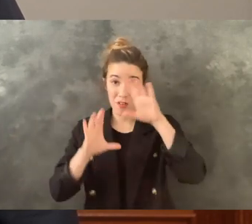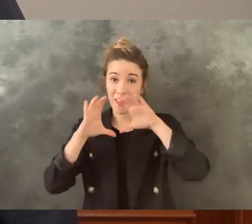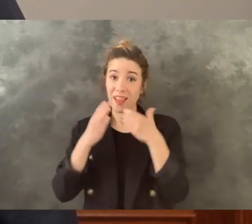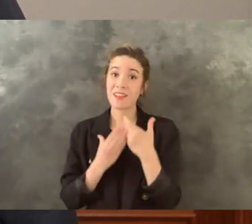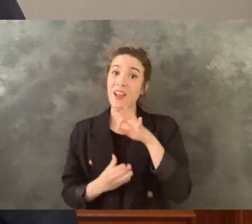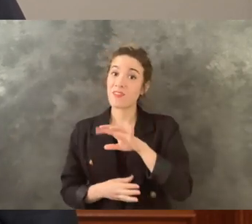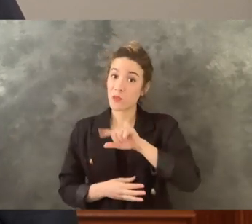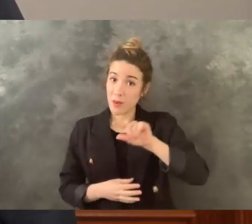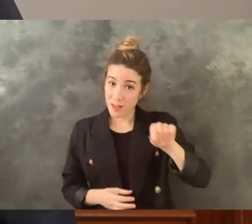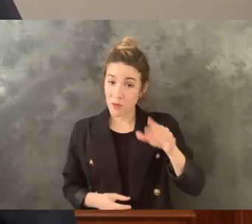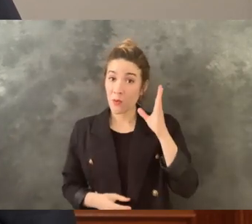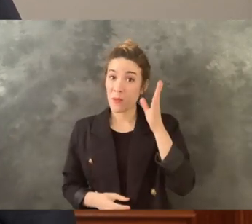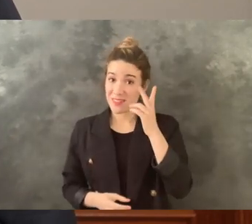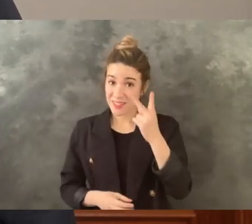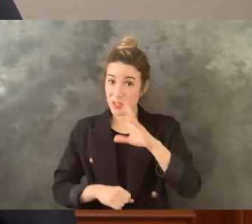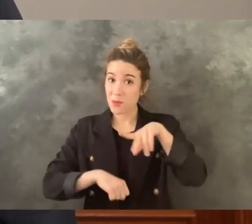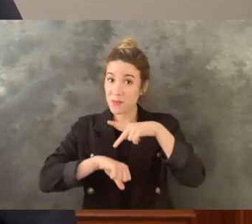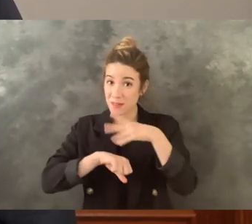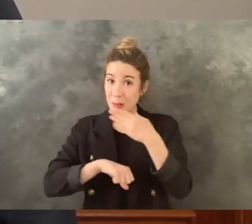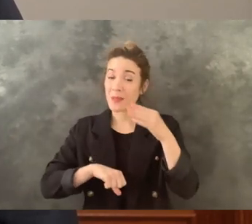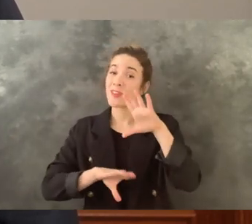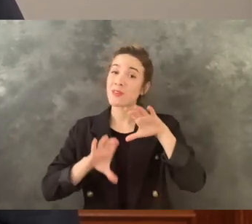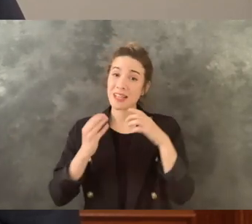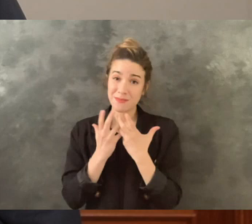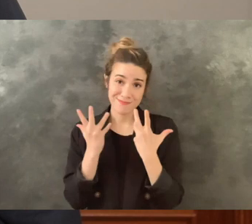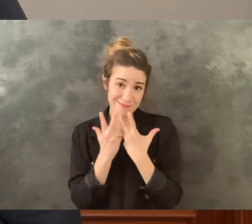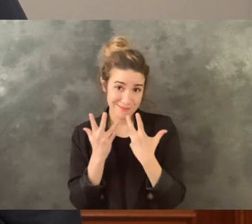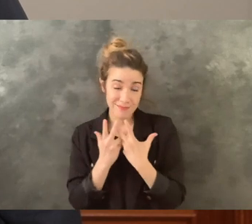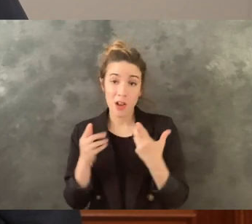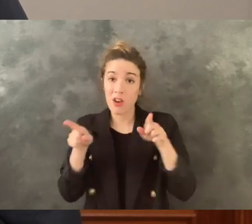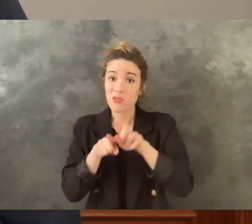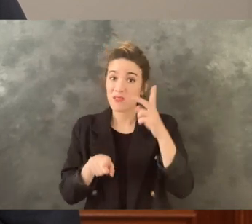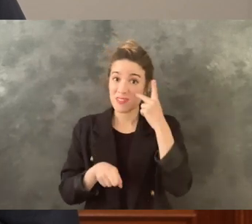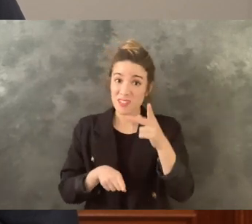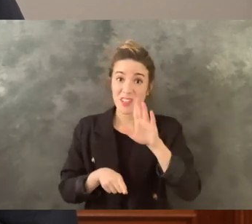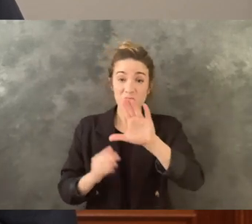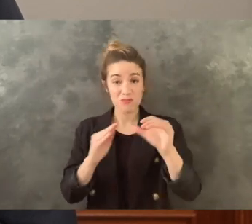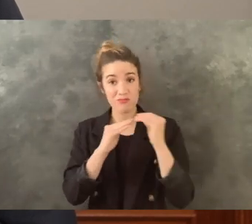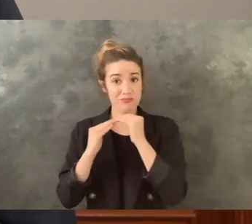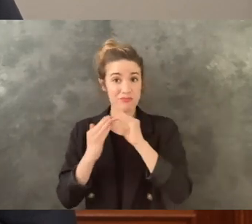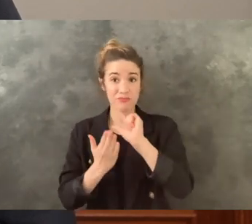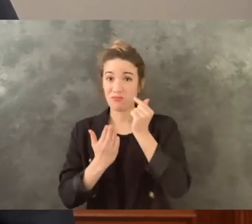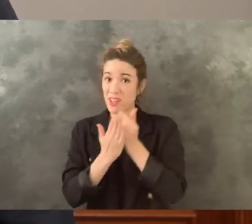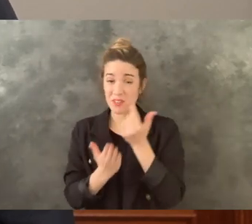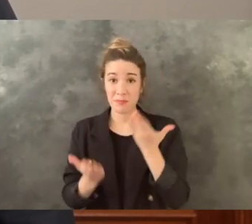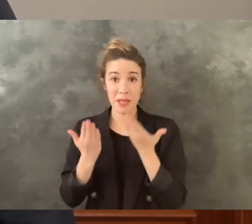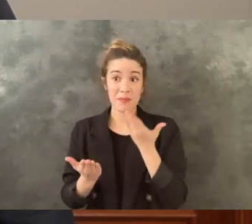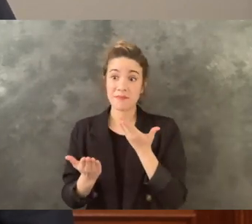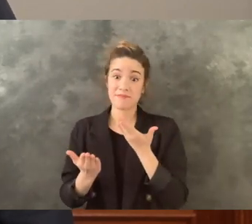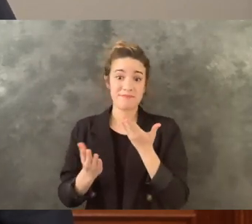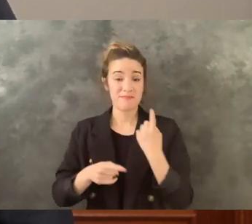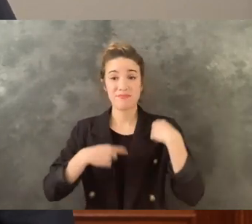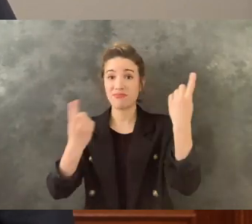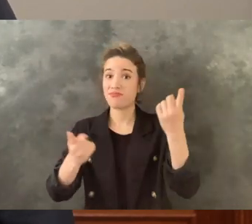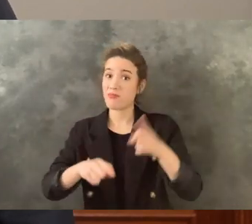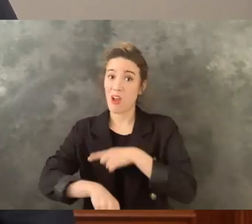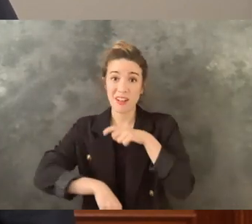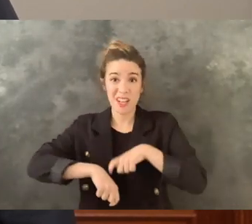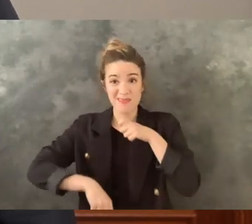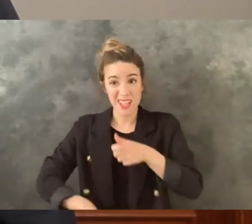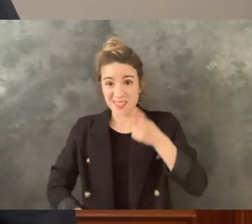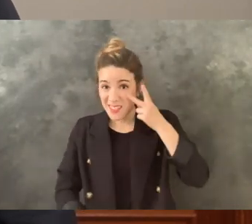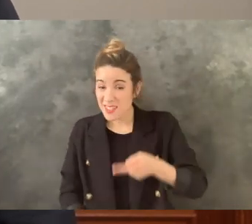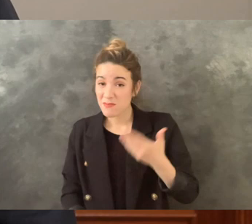2020. You're about to hear from your principal and from your classmates. You're about to see each of your fellow graduates. It may be the